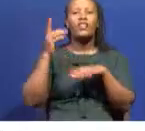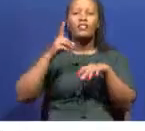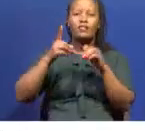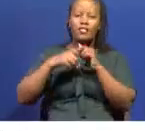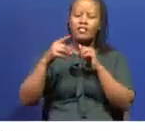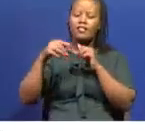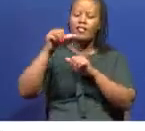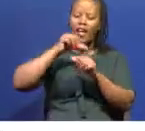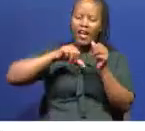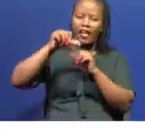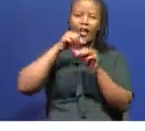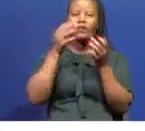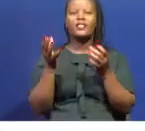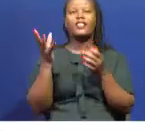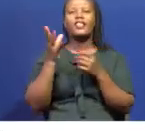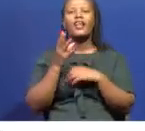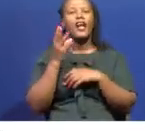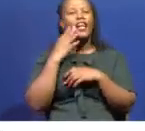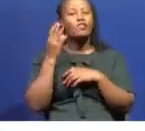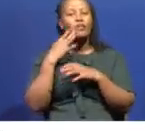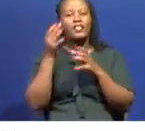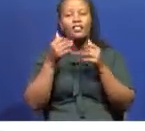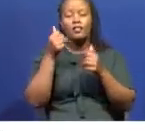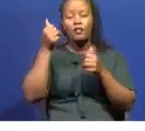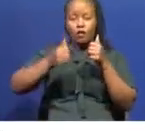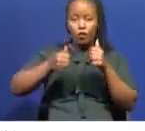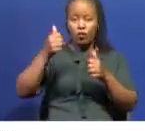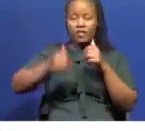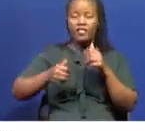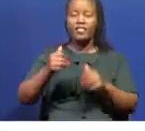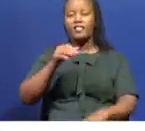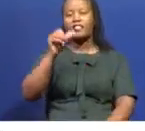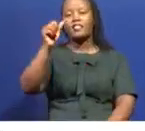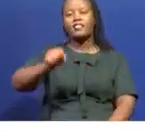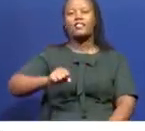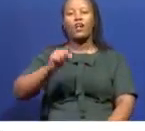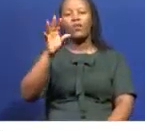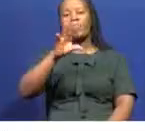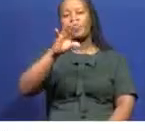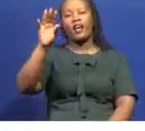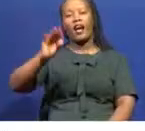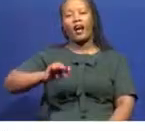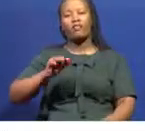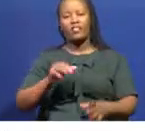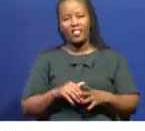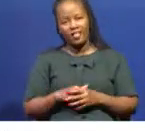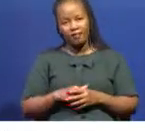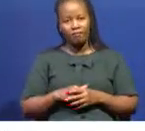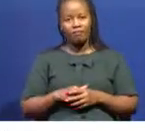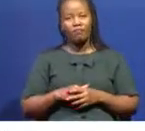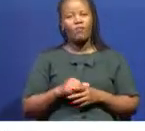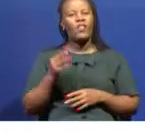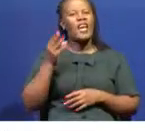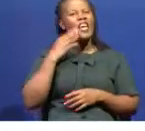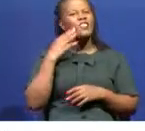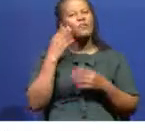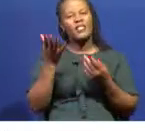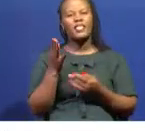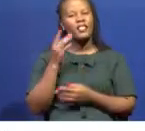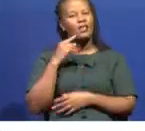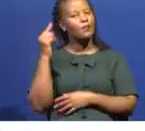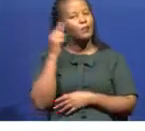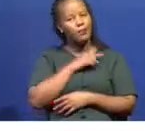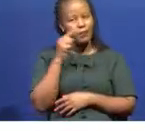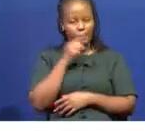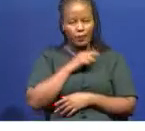of experience do you get while in South Africa during the 6 events? The experience it's tough. You